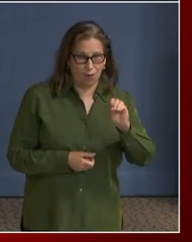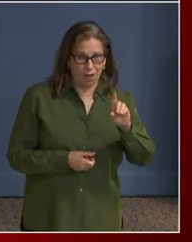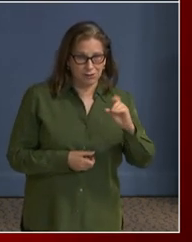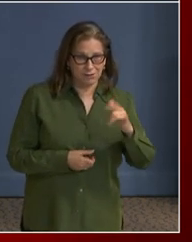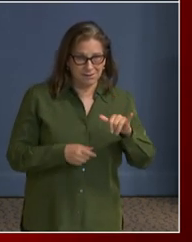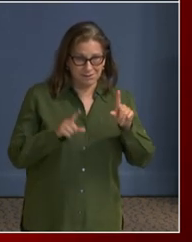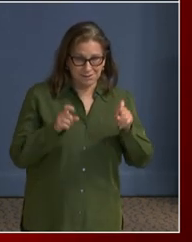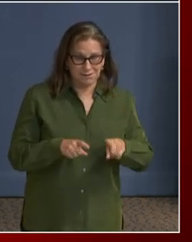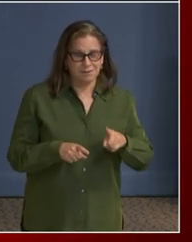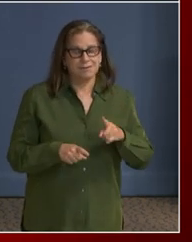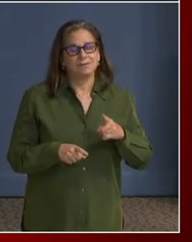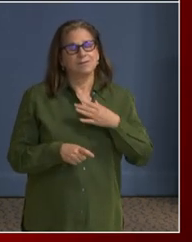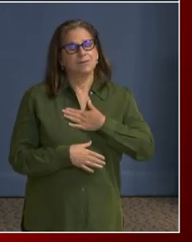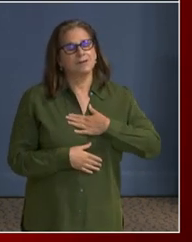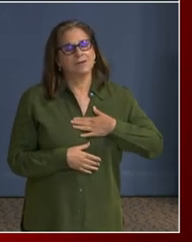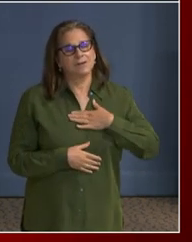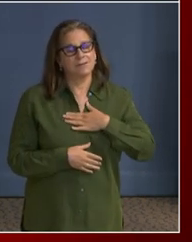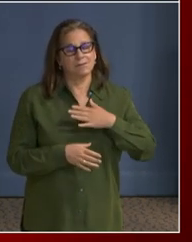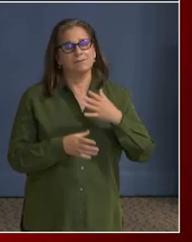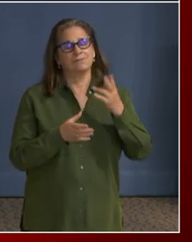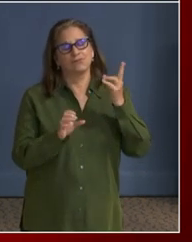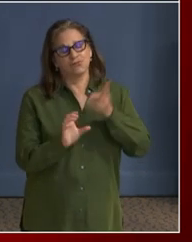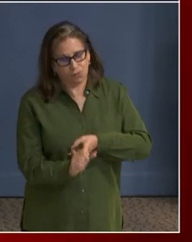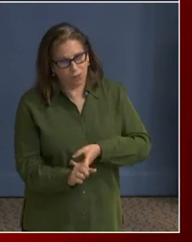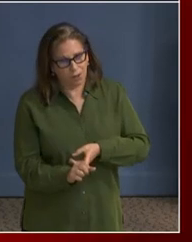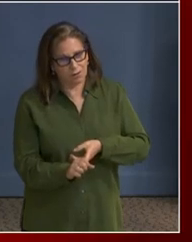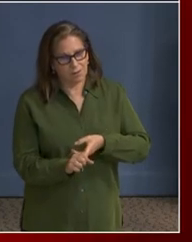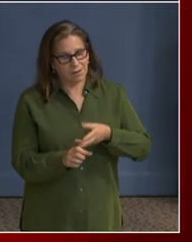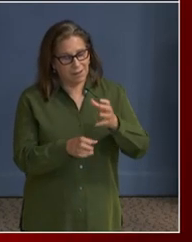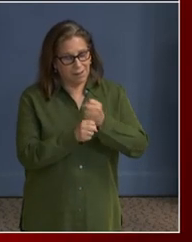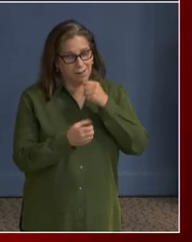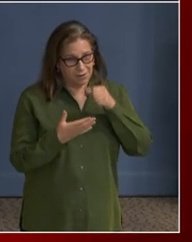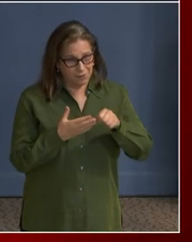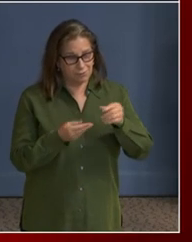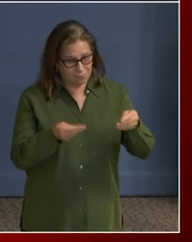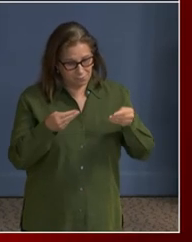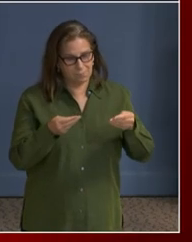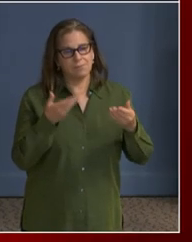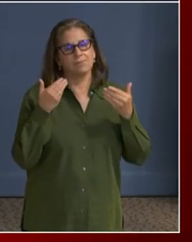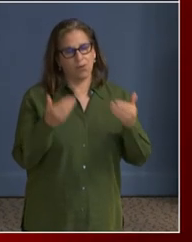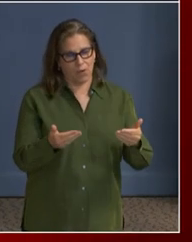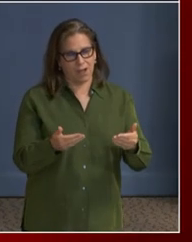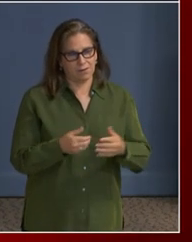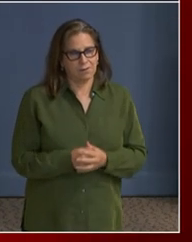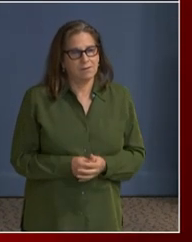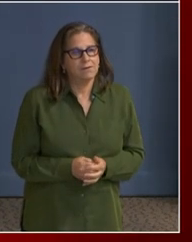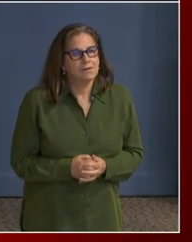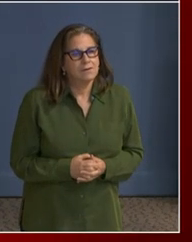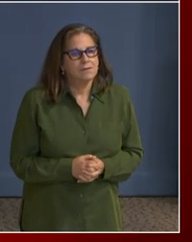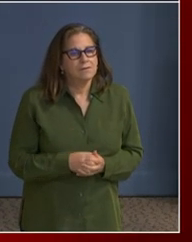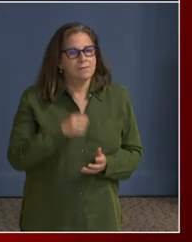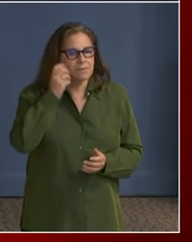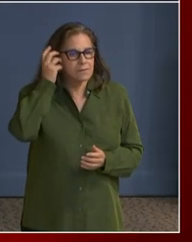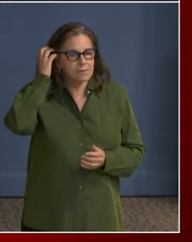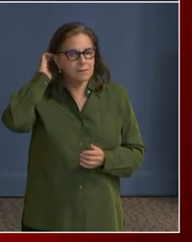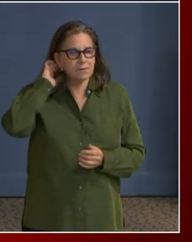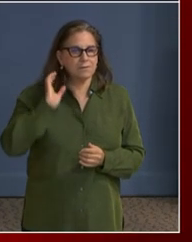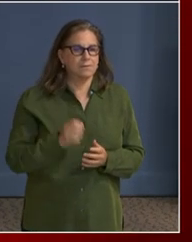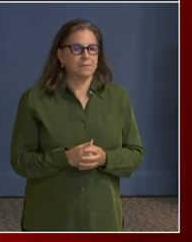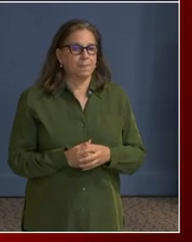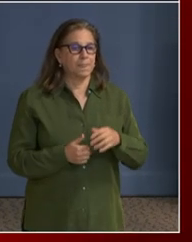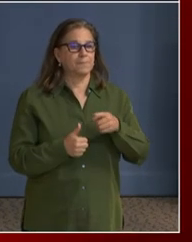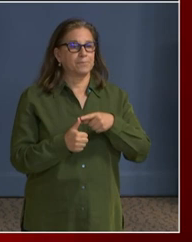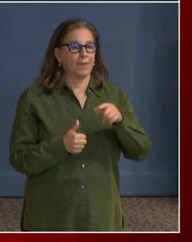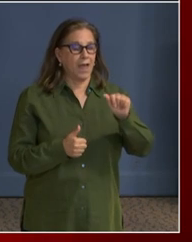The survey will end on August the 15th, at which time the district's antibody testing